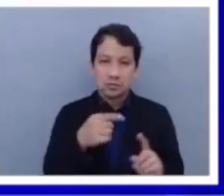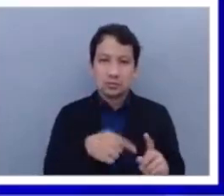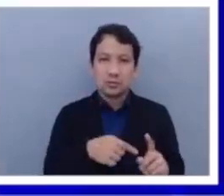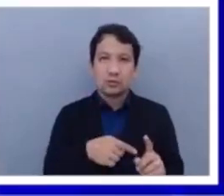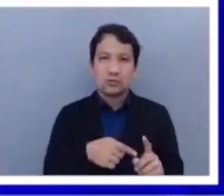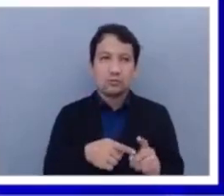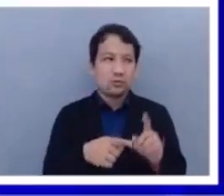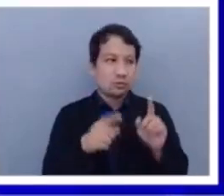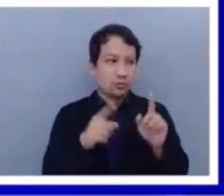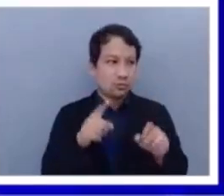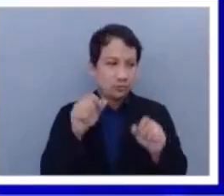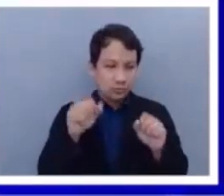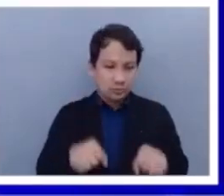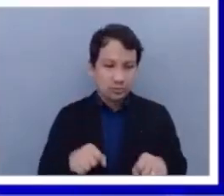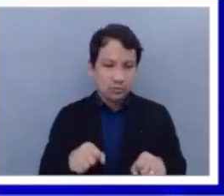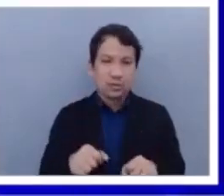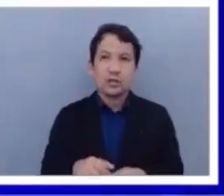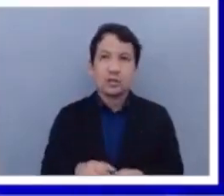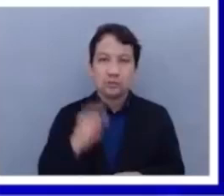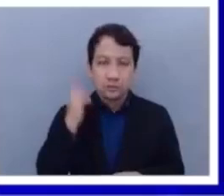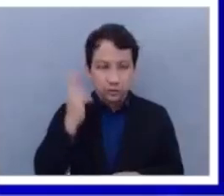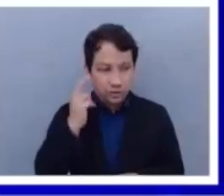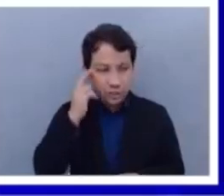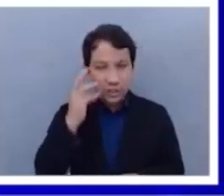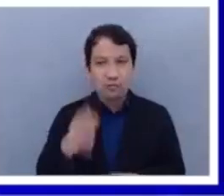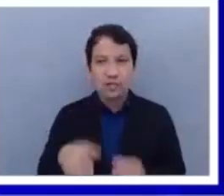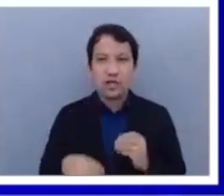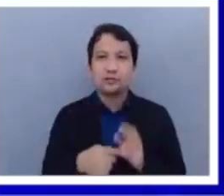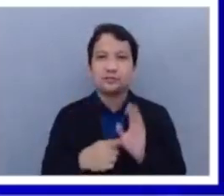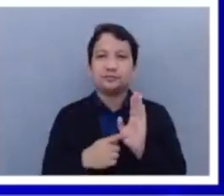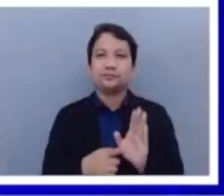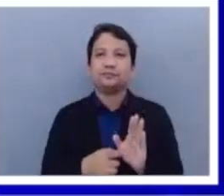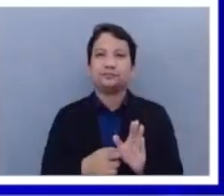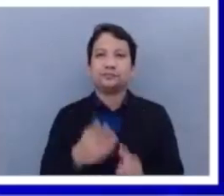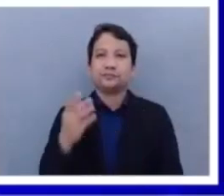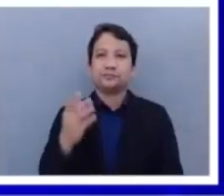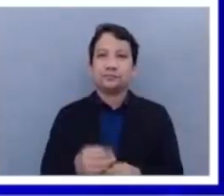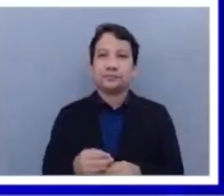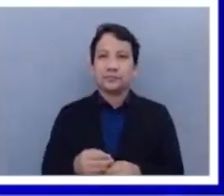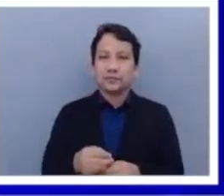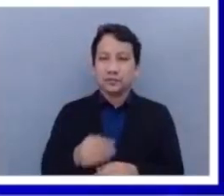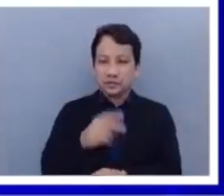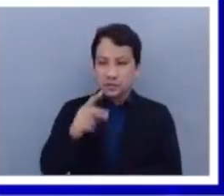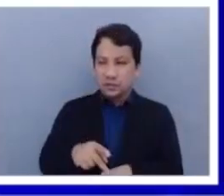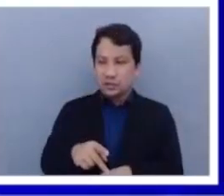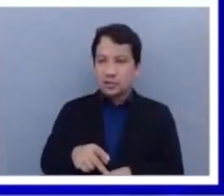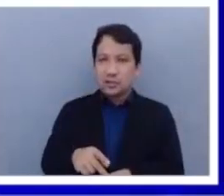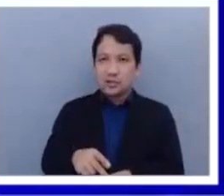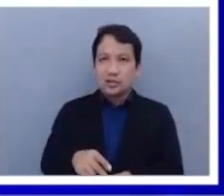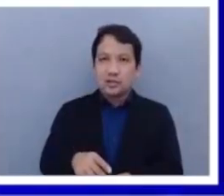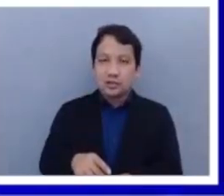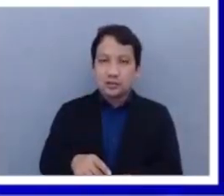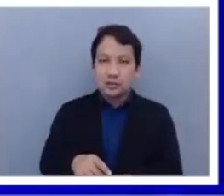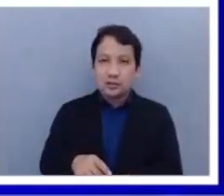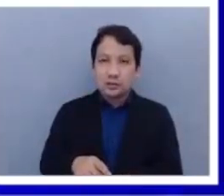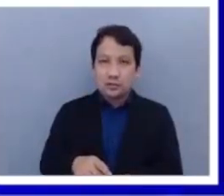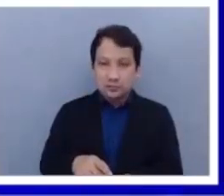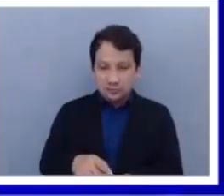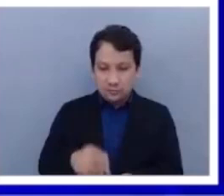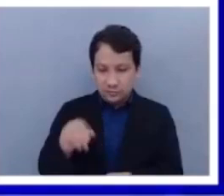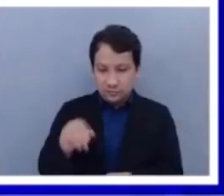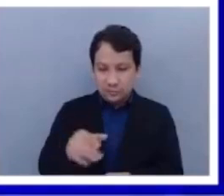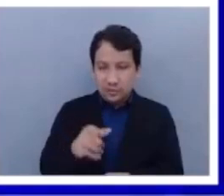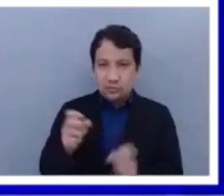possible reasons. But right now, I cannot really pin down if that is the major driver. Thank